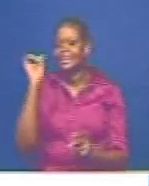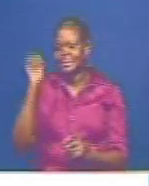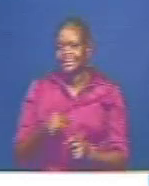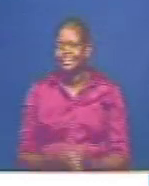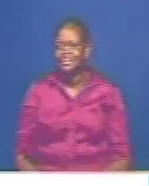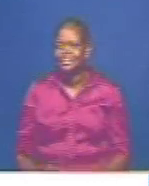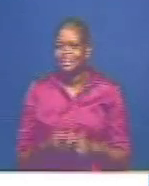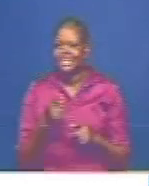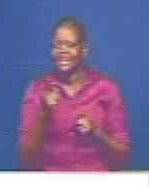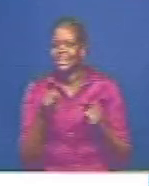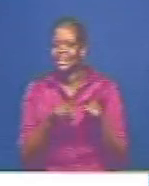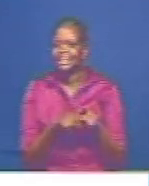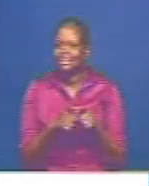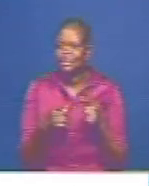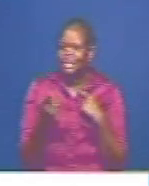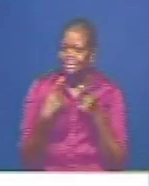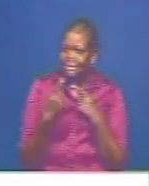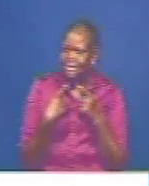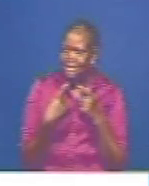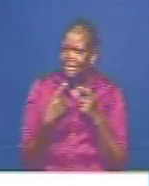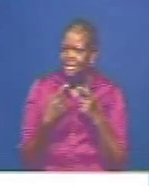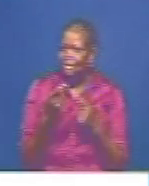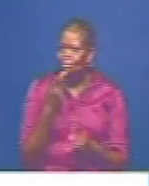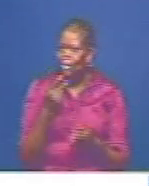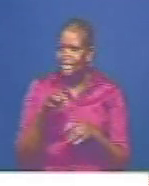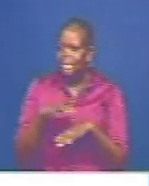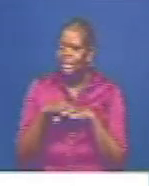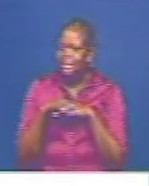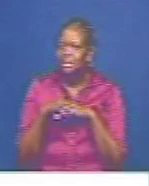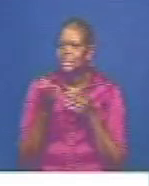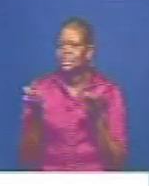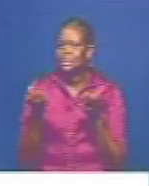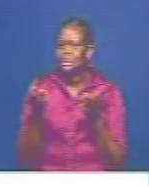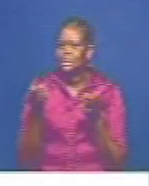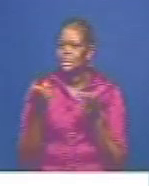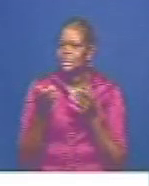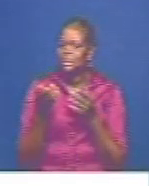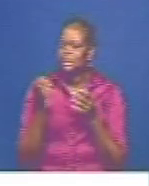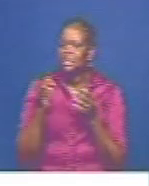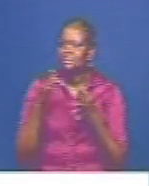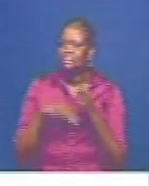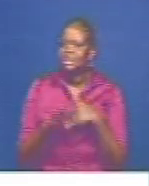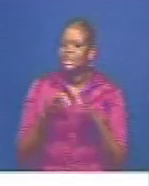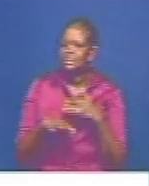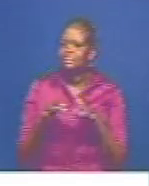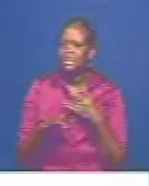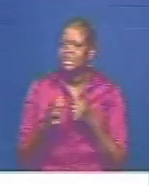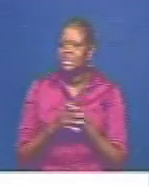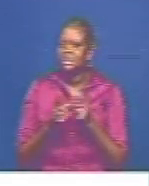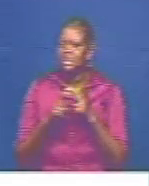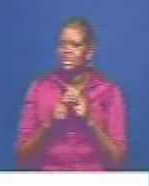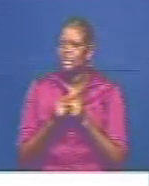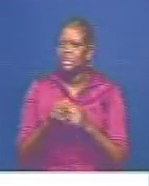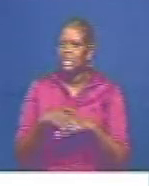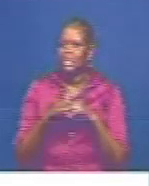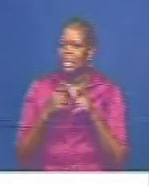you know, you sound like you're speaking uh-huh. Pokot English. Yeah, I was mixing. Yeah, I started with a bit of English and